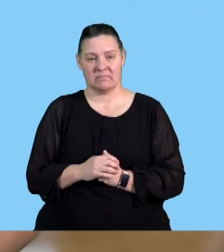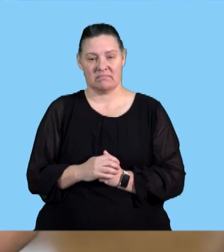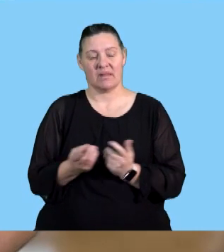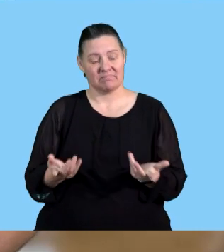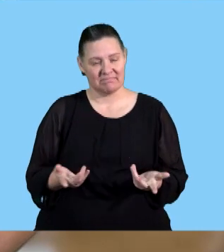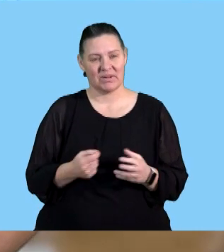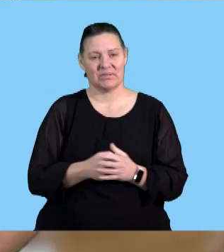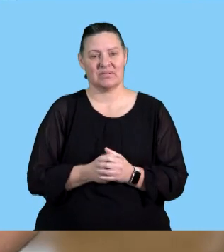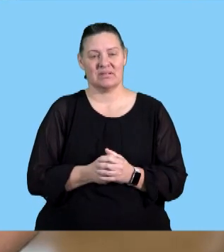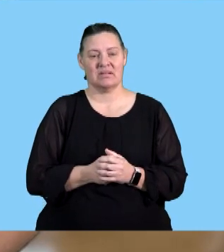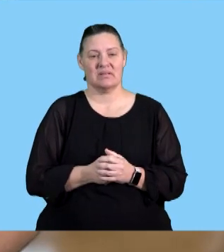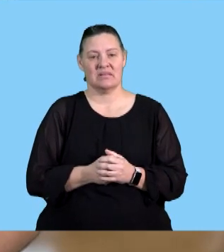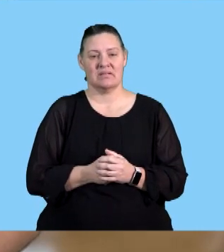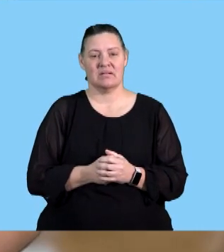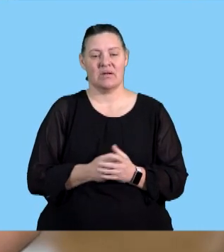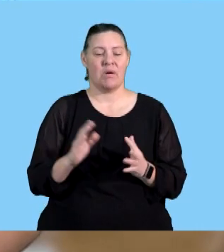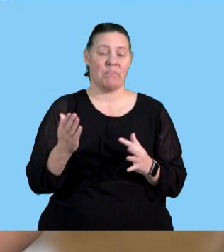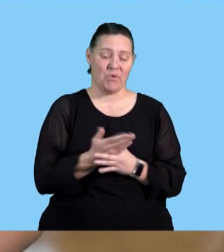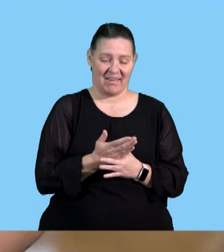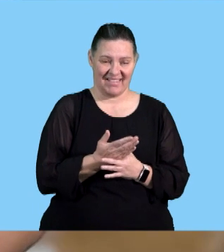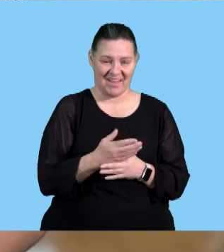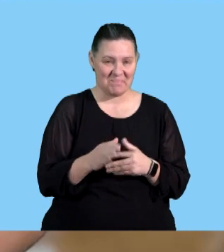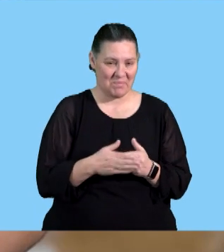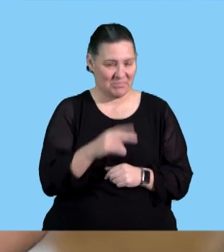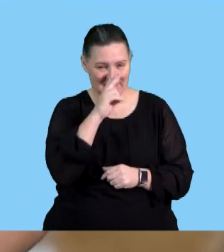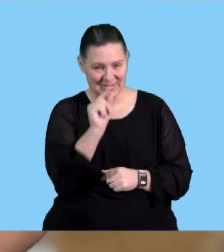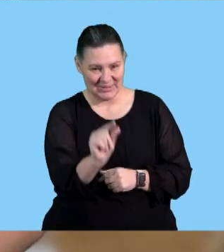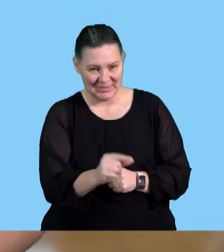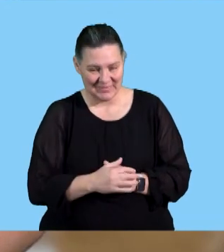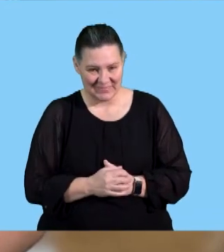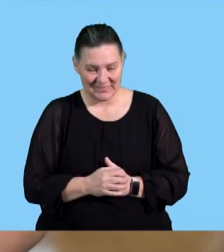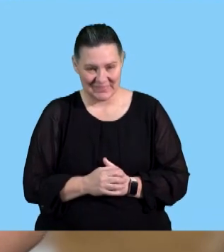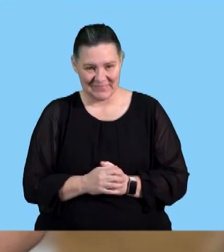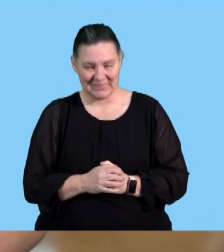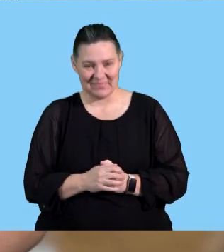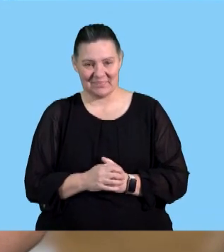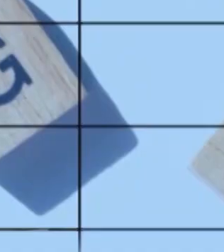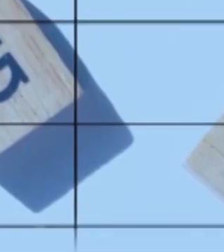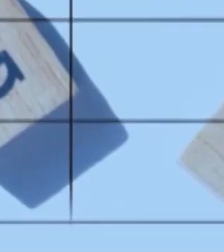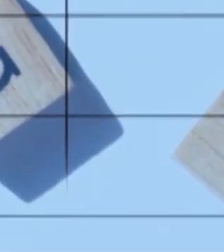And that brings us at another break. See you soon.